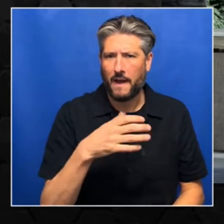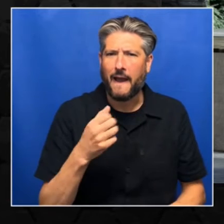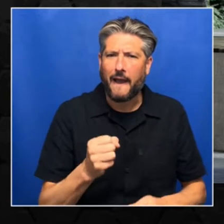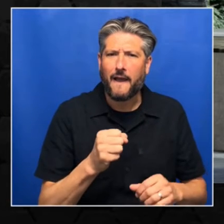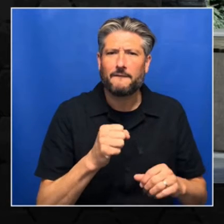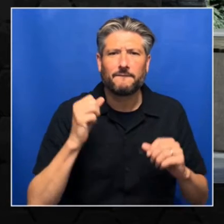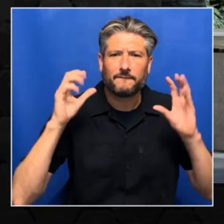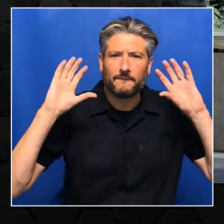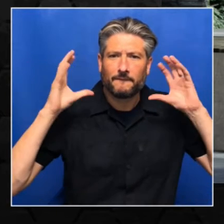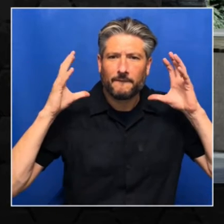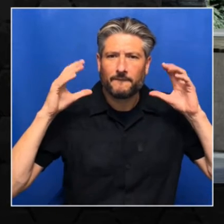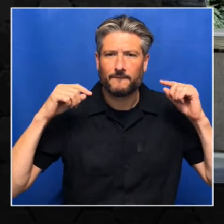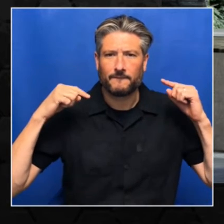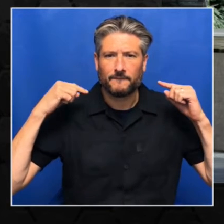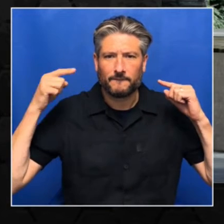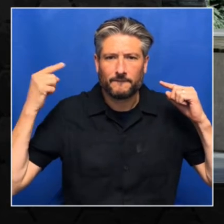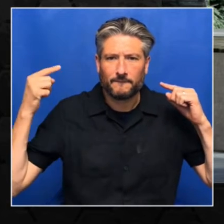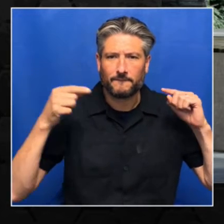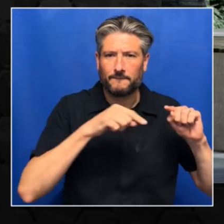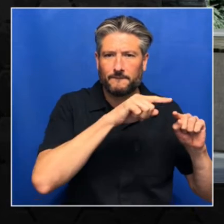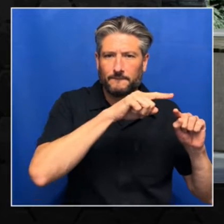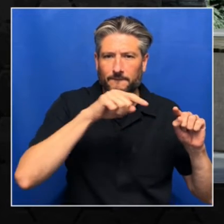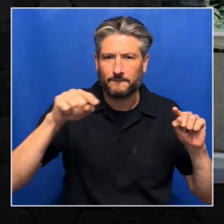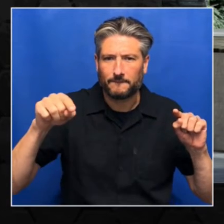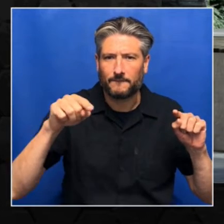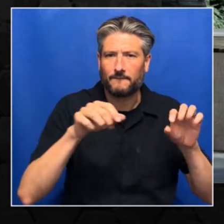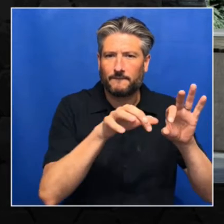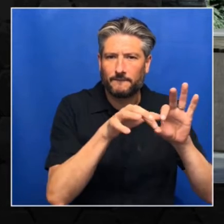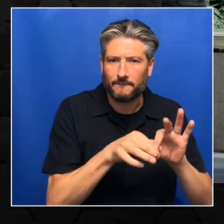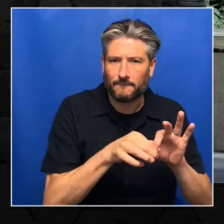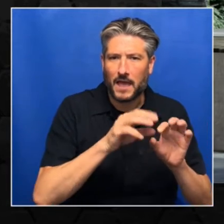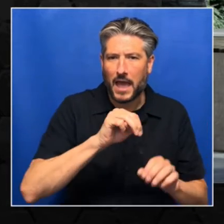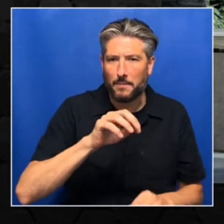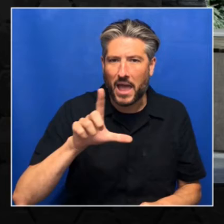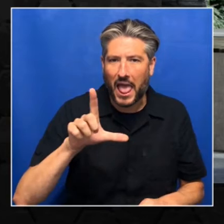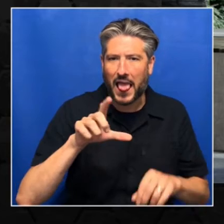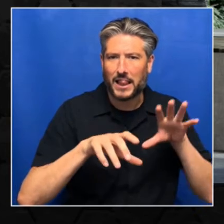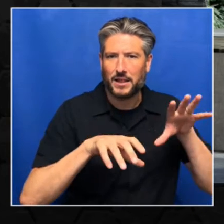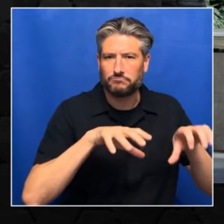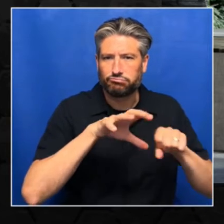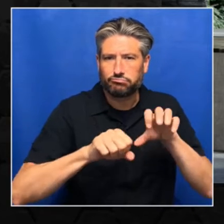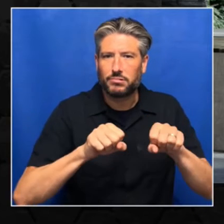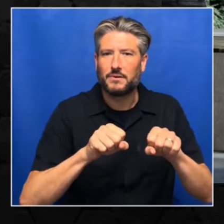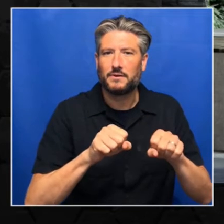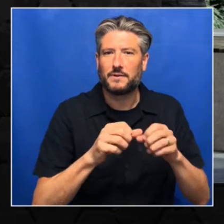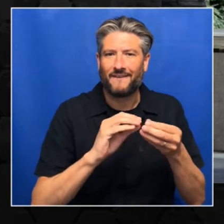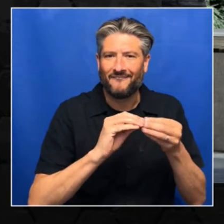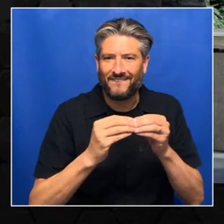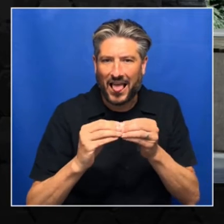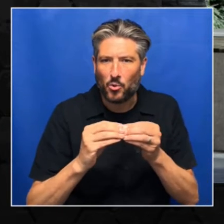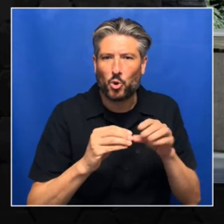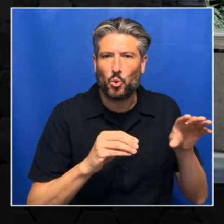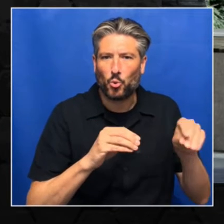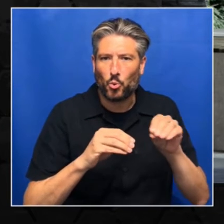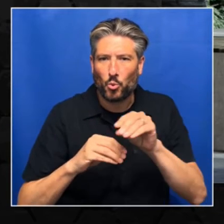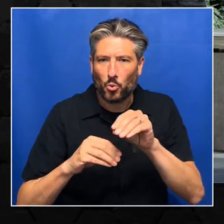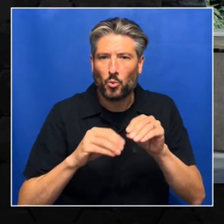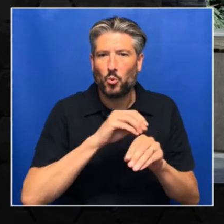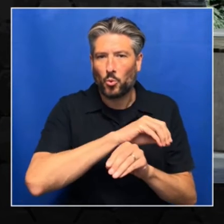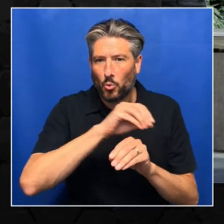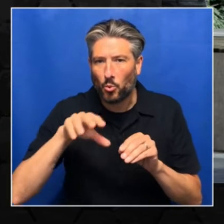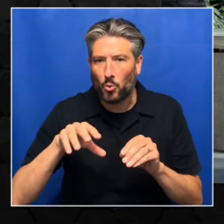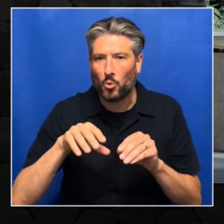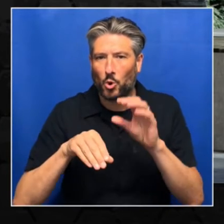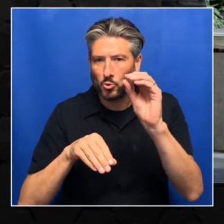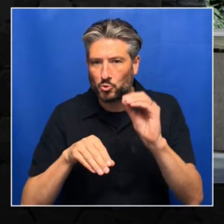can convert that audio signal, extract values out of it, which can pass into a neural network, in this case, a normal neural network,